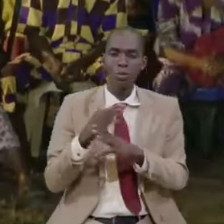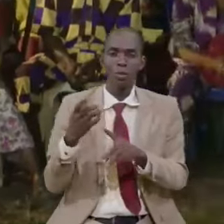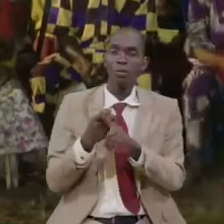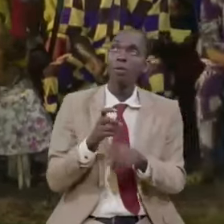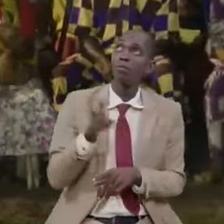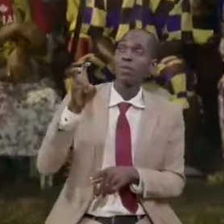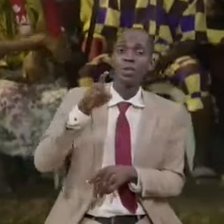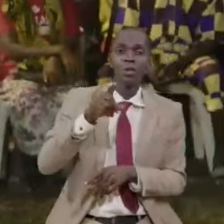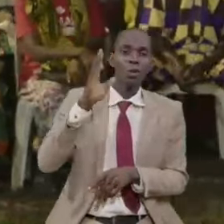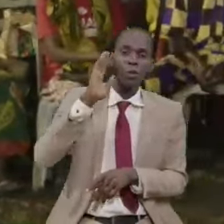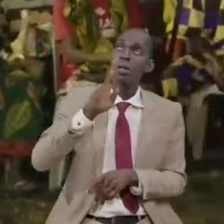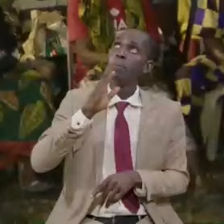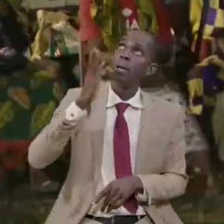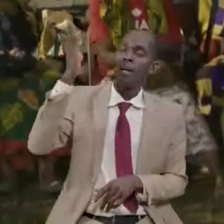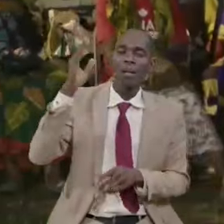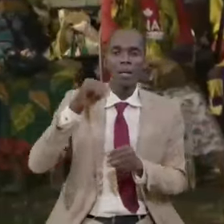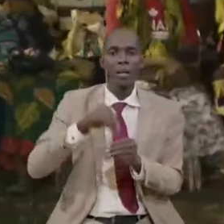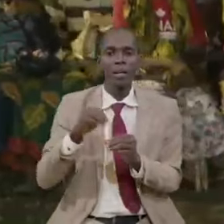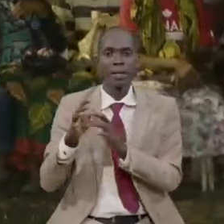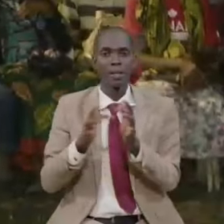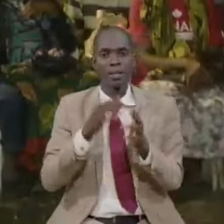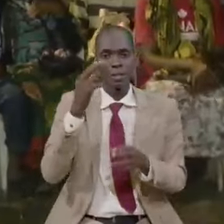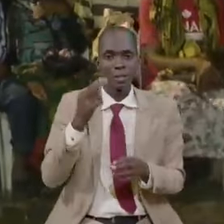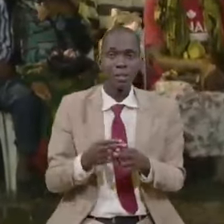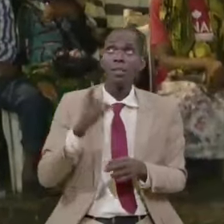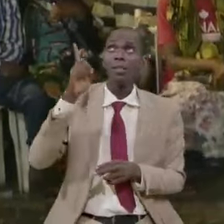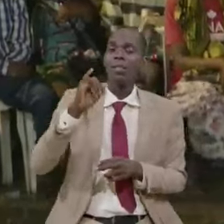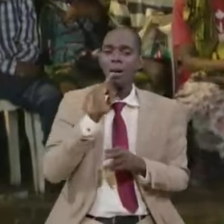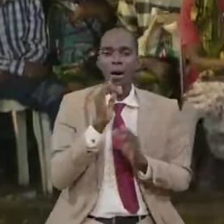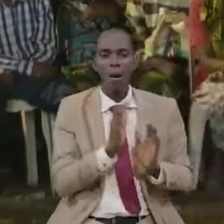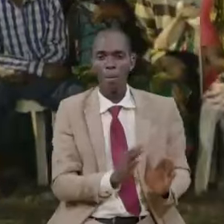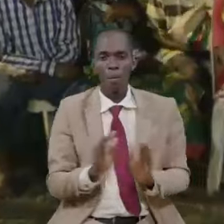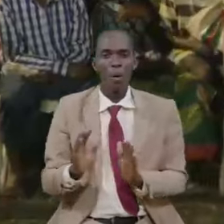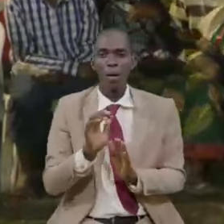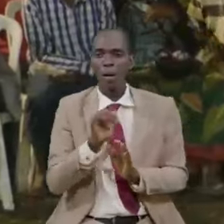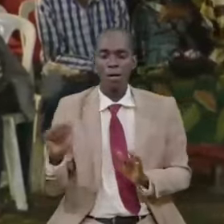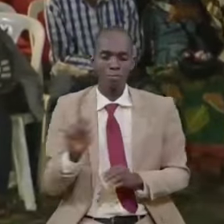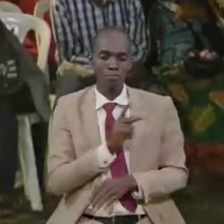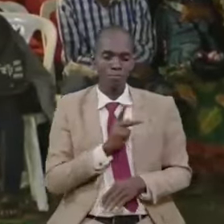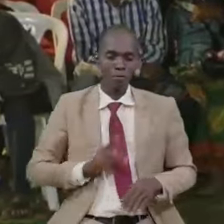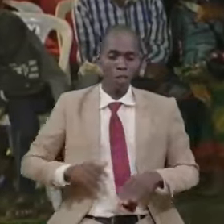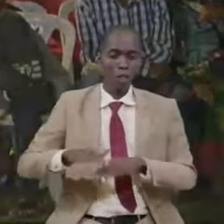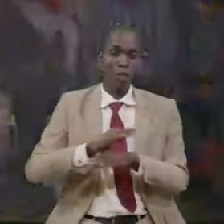there. He's preparing a kingdom. And I will be